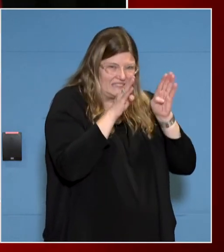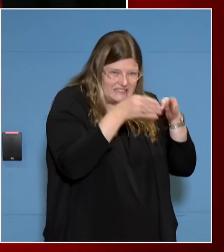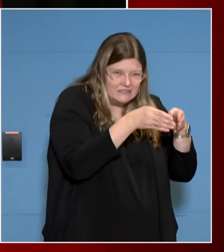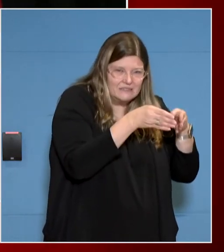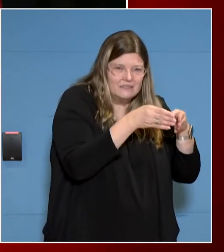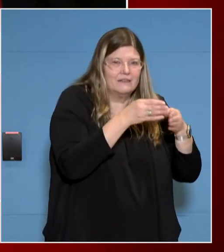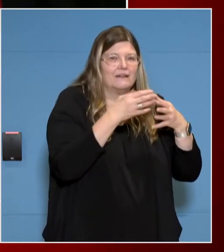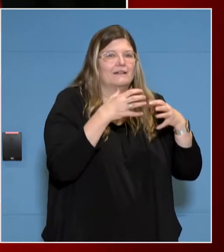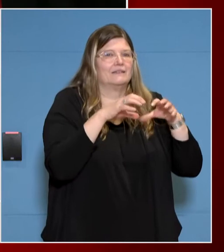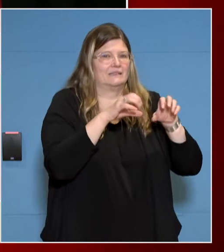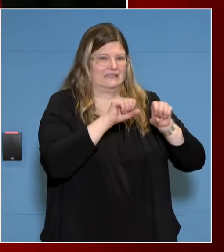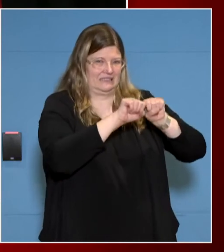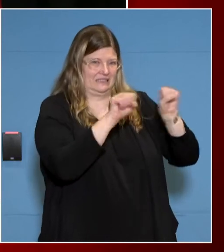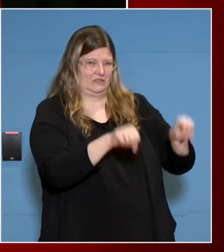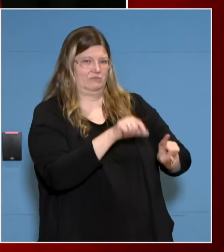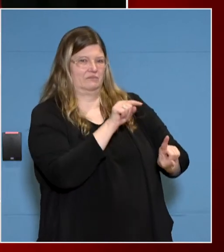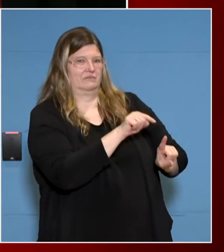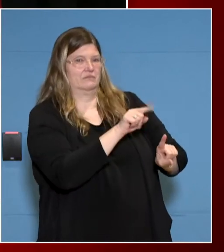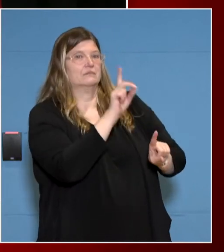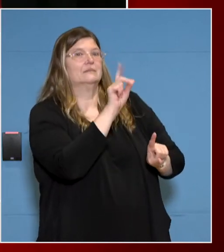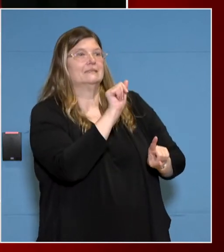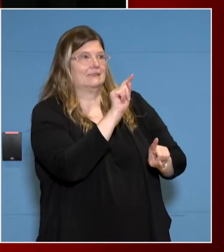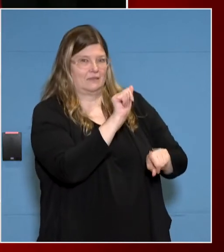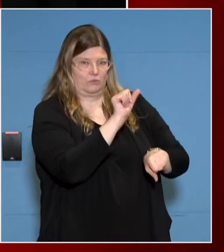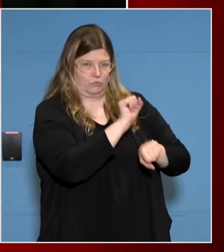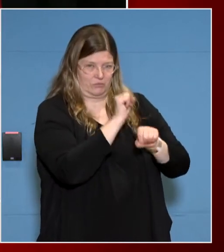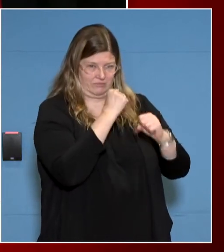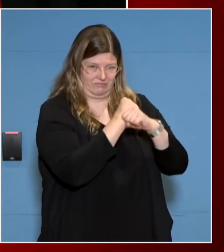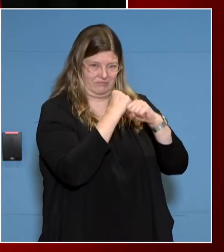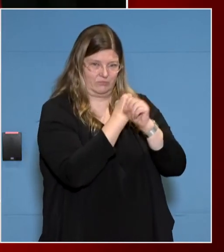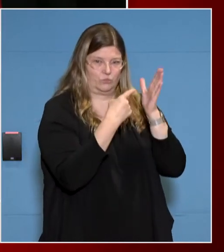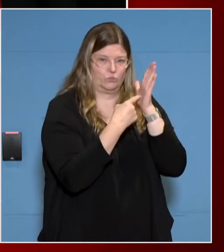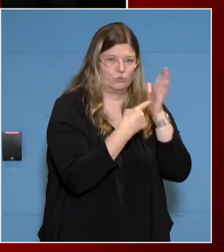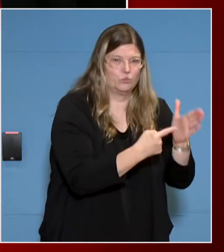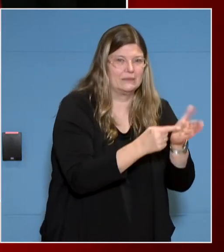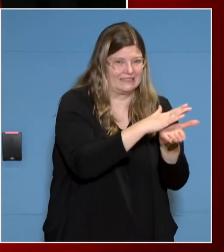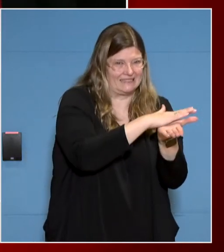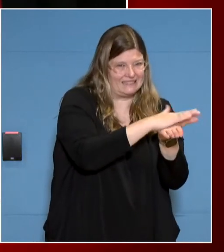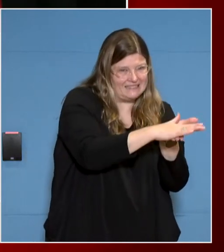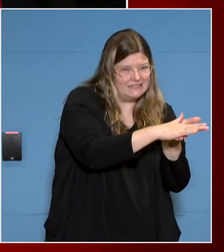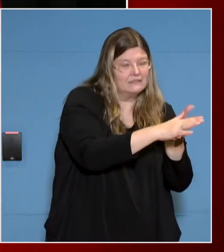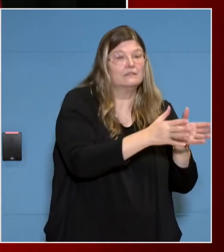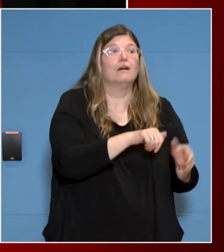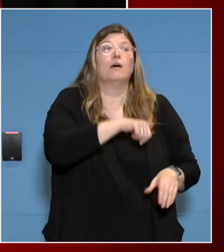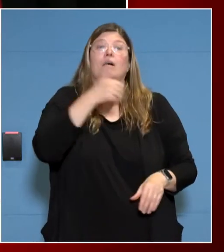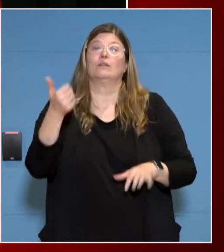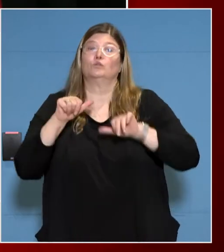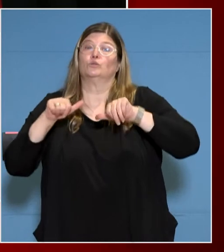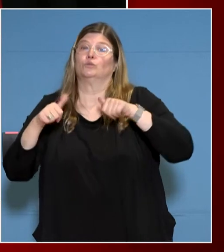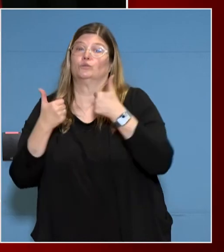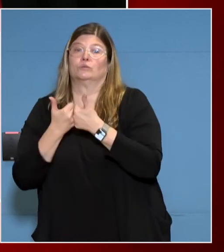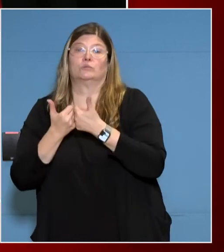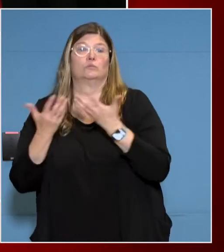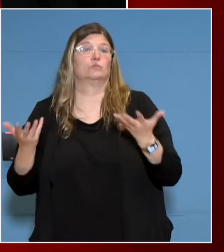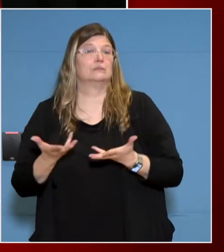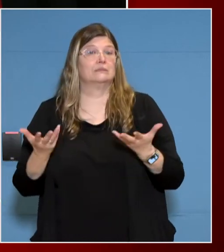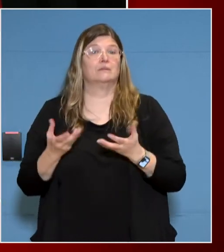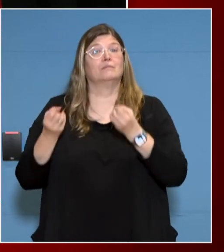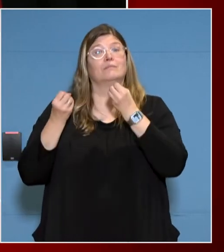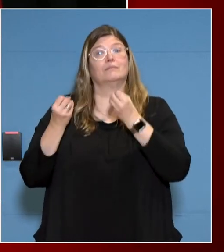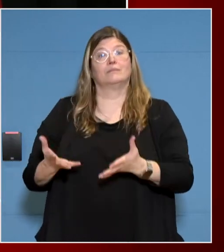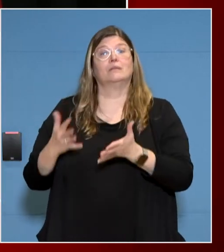working to verify and to clean. The other challenge is that a lot of those healthcare workers do not